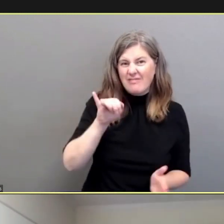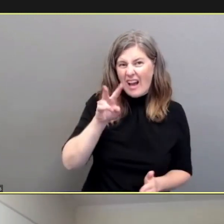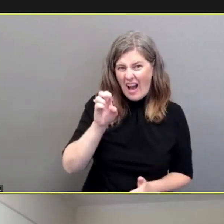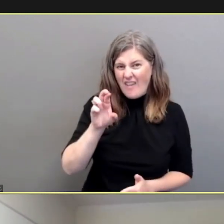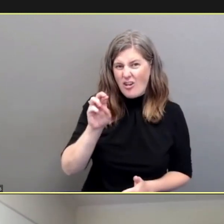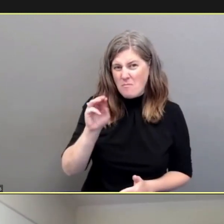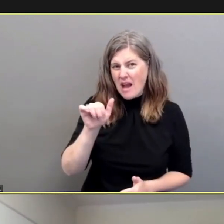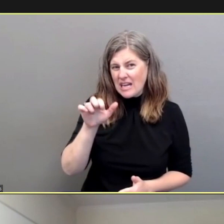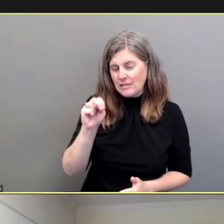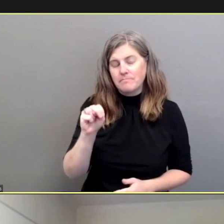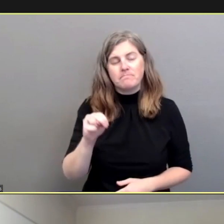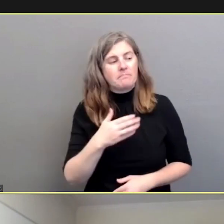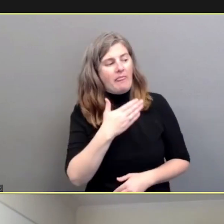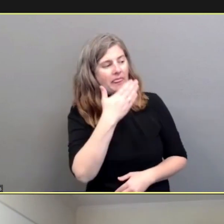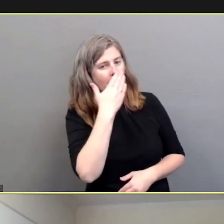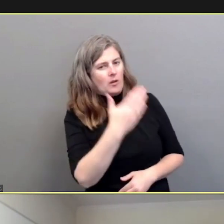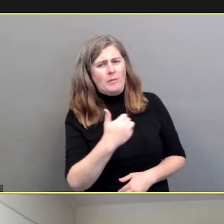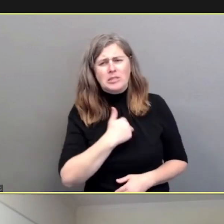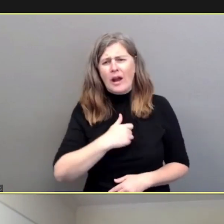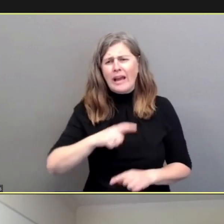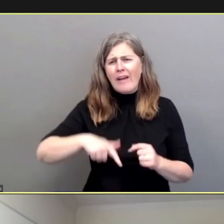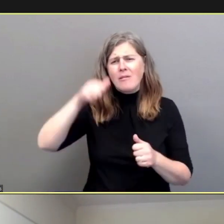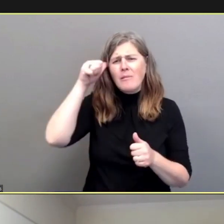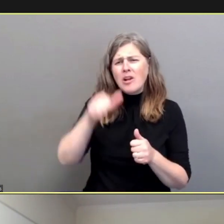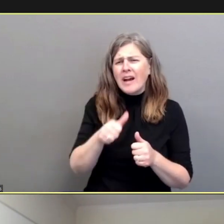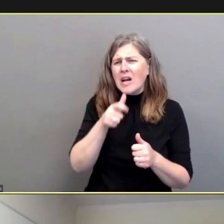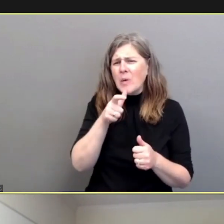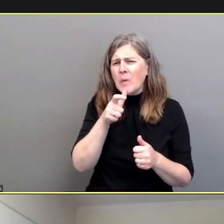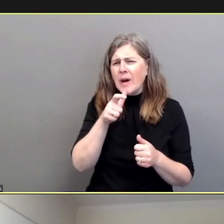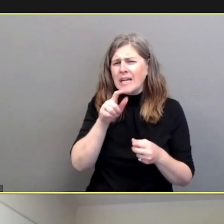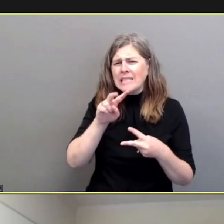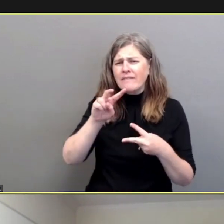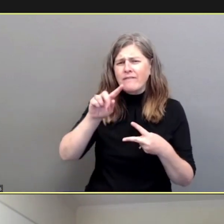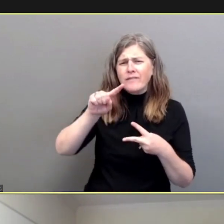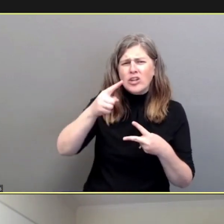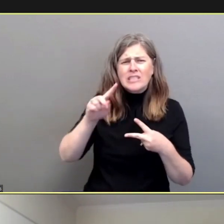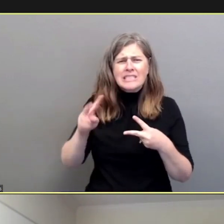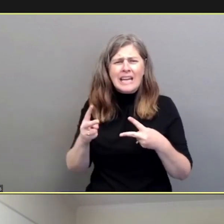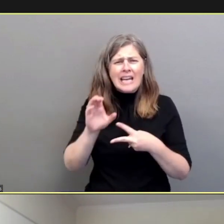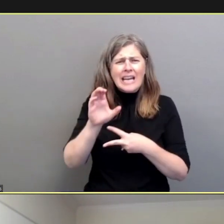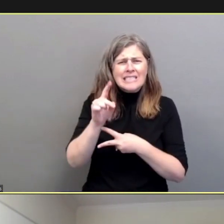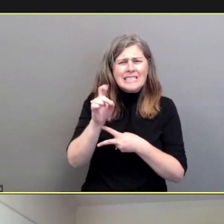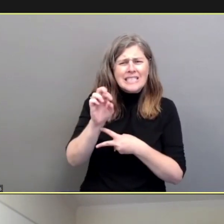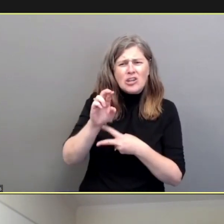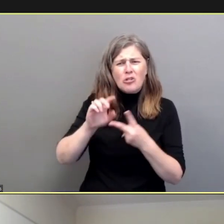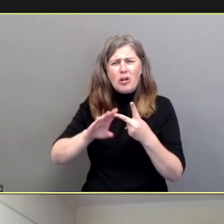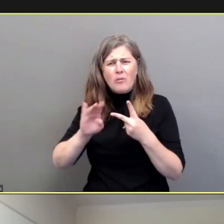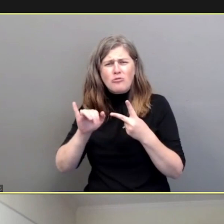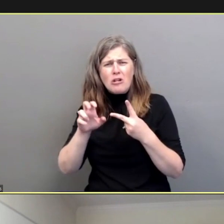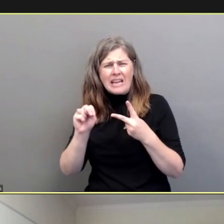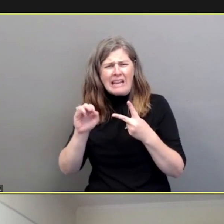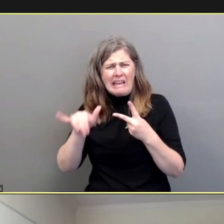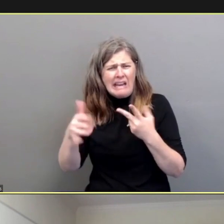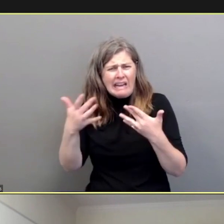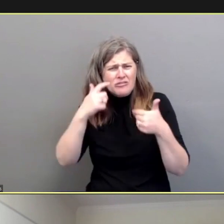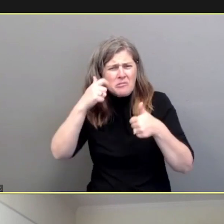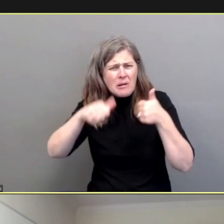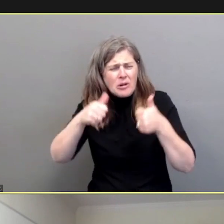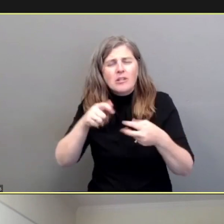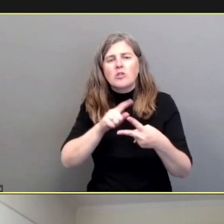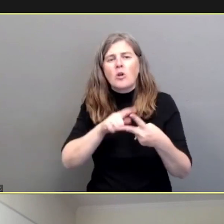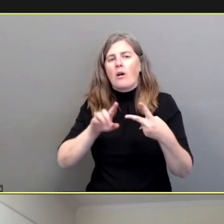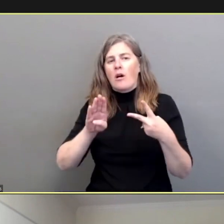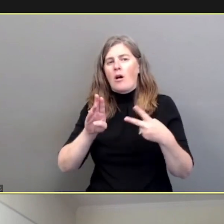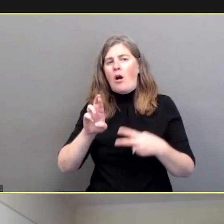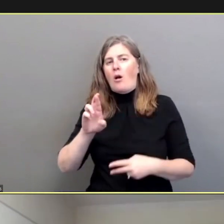Thank you very much. I apologize. I don't remember if I said Cedar's name or Brittany's name first, but I think we'll just go with Brittany and then we'll go to Cedar after that. So